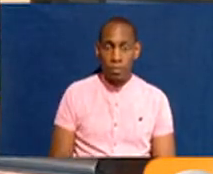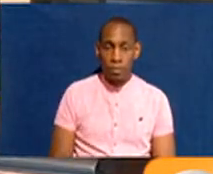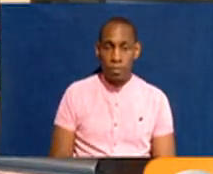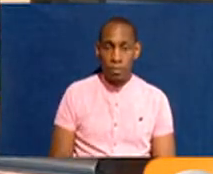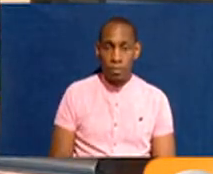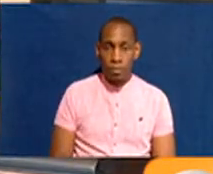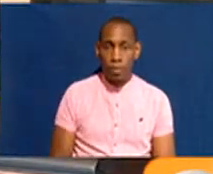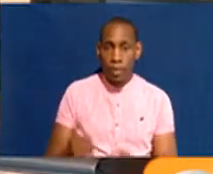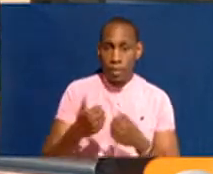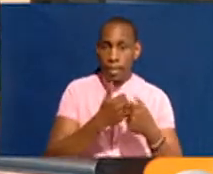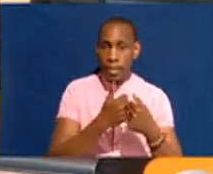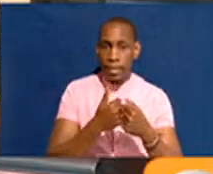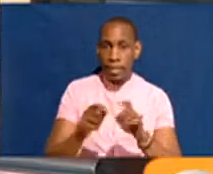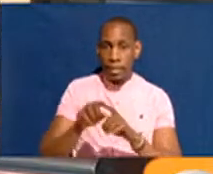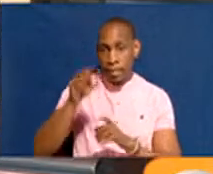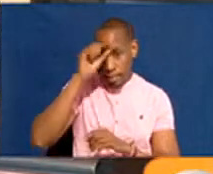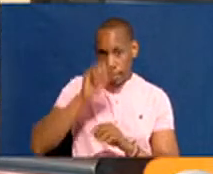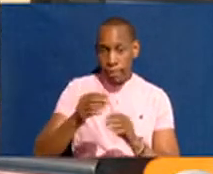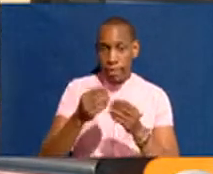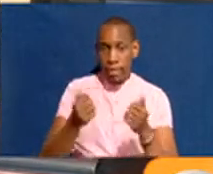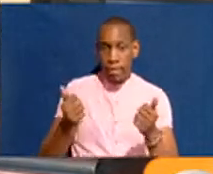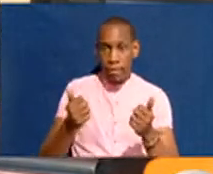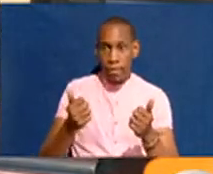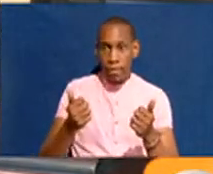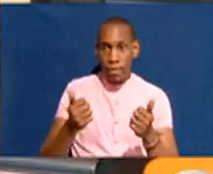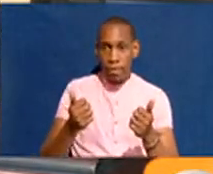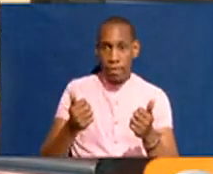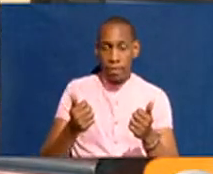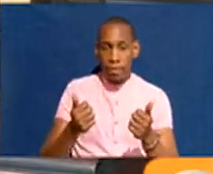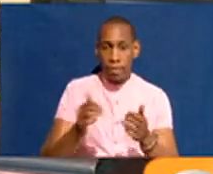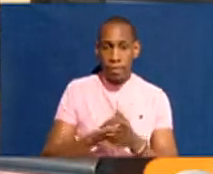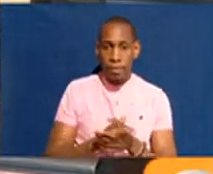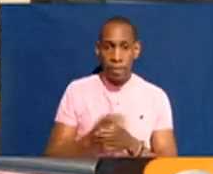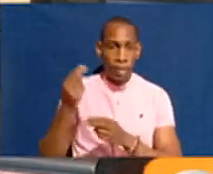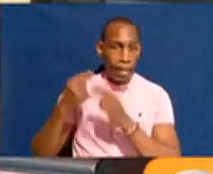and challenges that the government will be addressing. It's not just heritage alone.